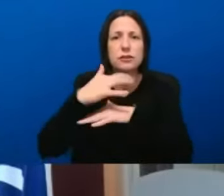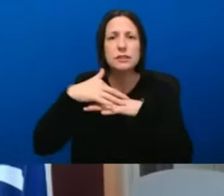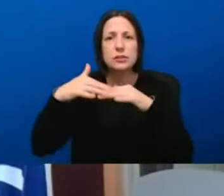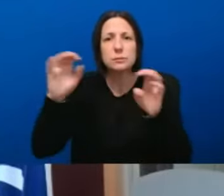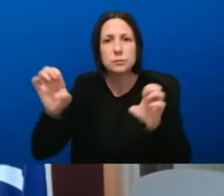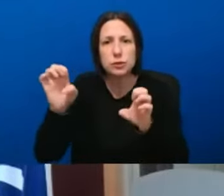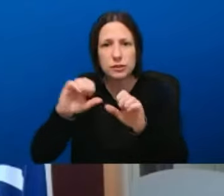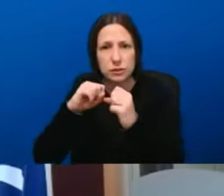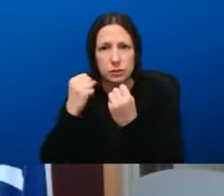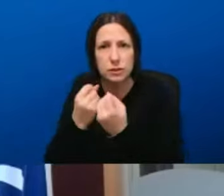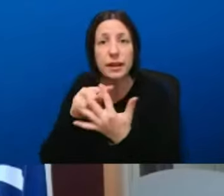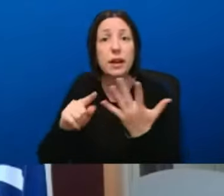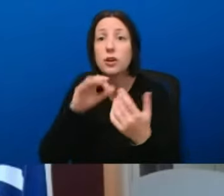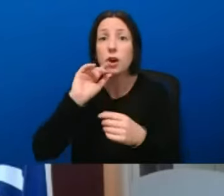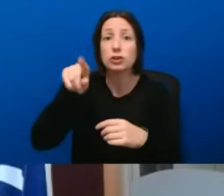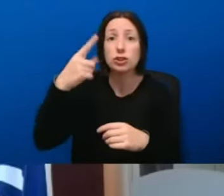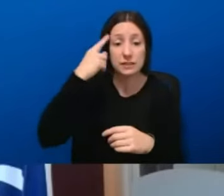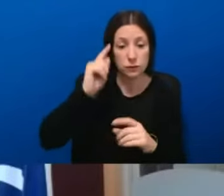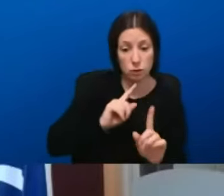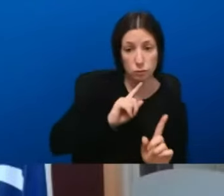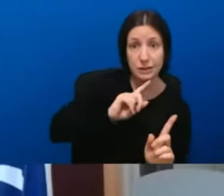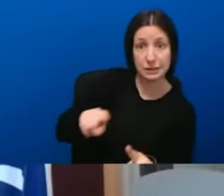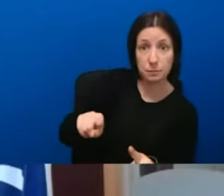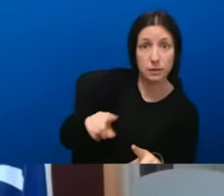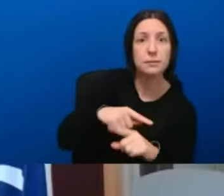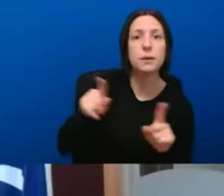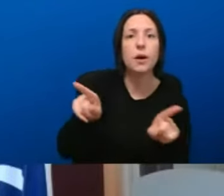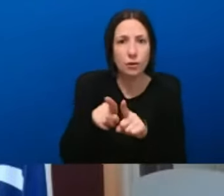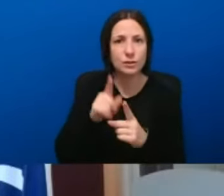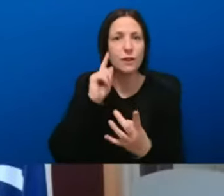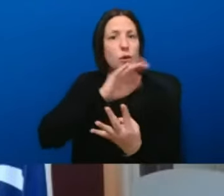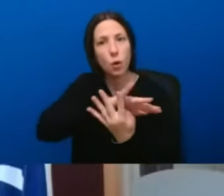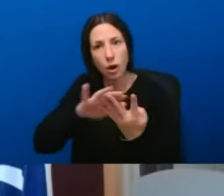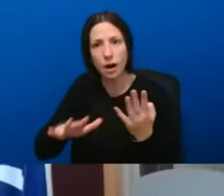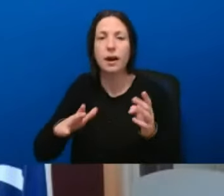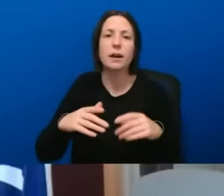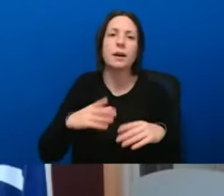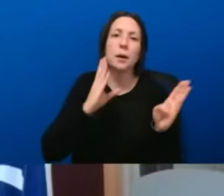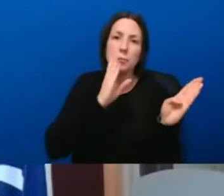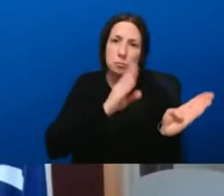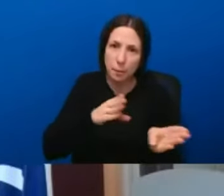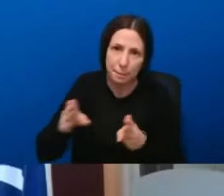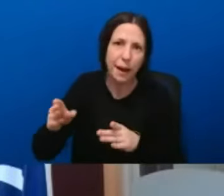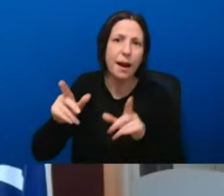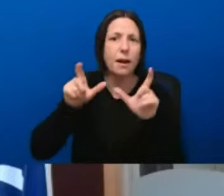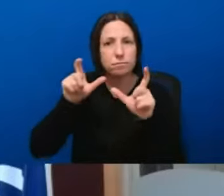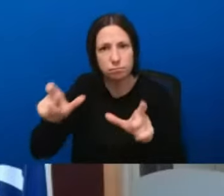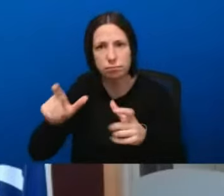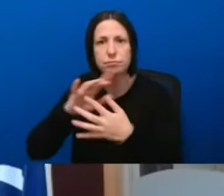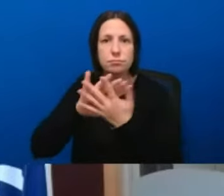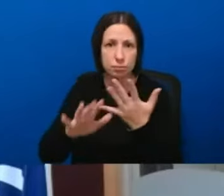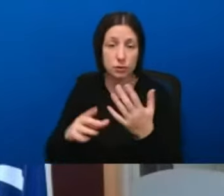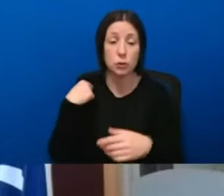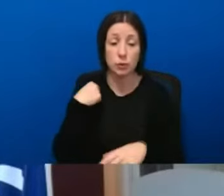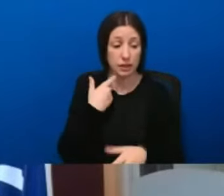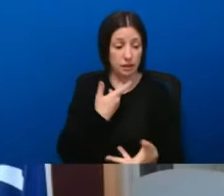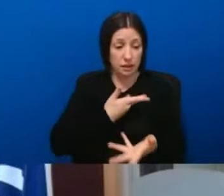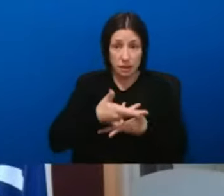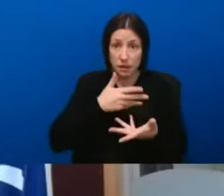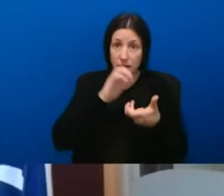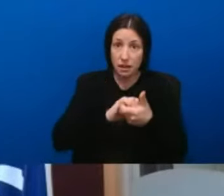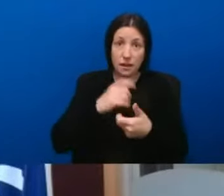mentioning, that relationship is not just a response relationship. It is a relationship across the four pillars of emergency management as it pertains